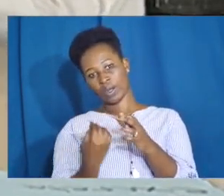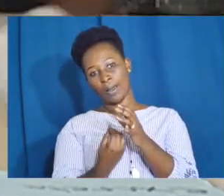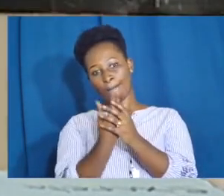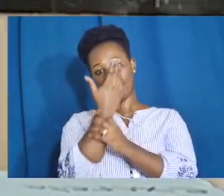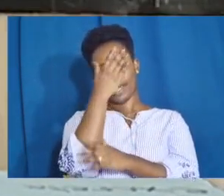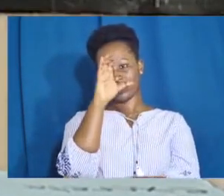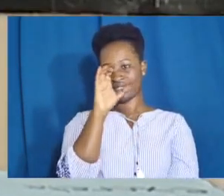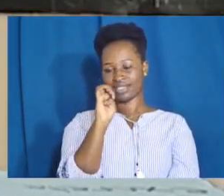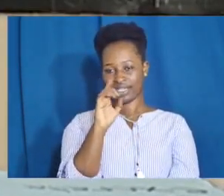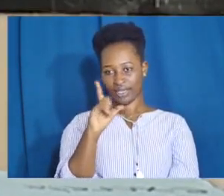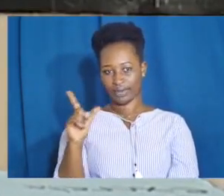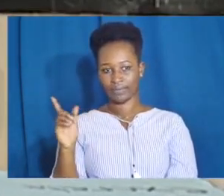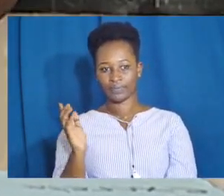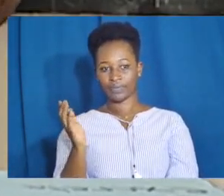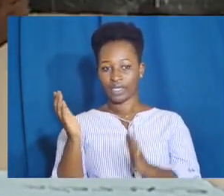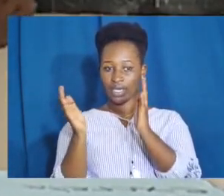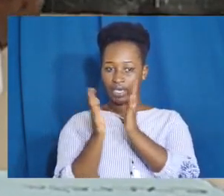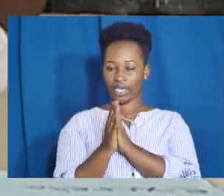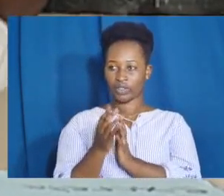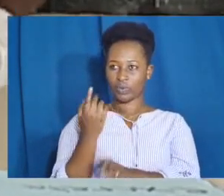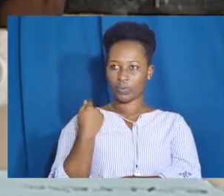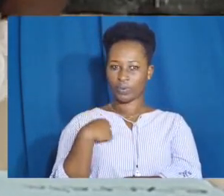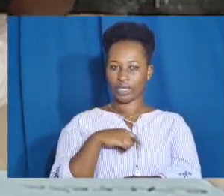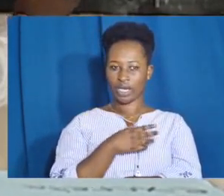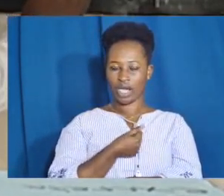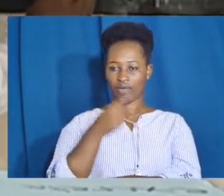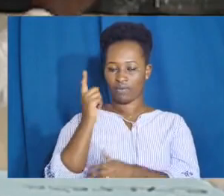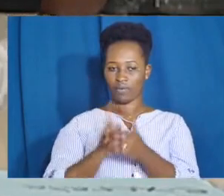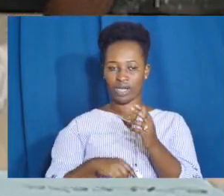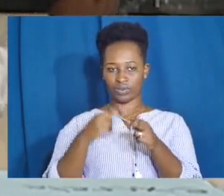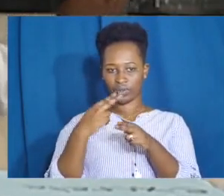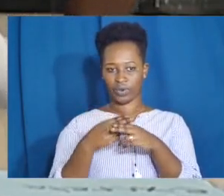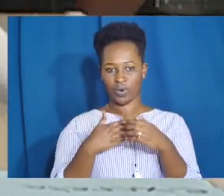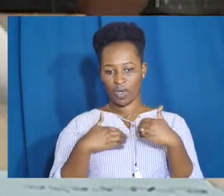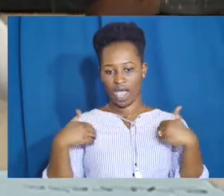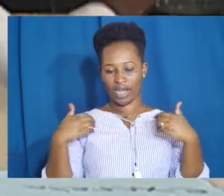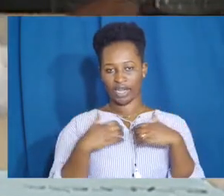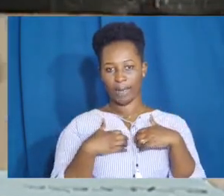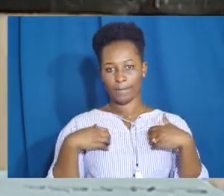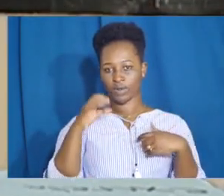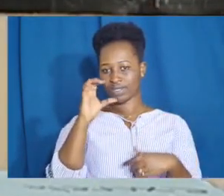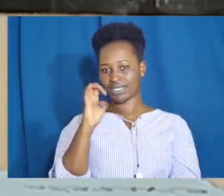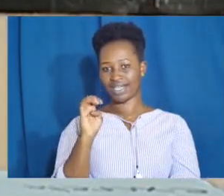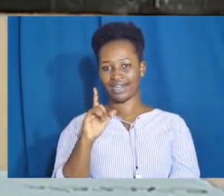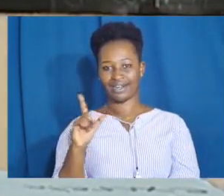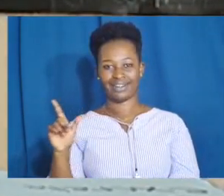cell. We also have what we call animal cell.